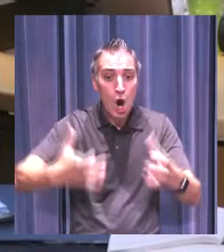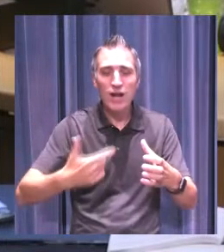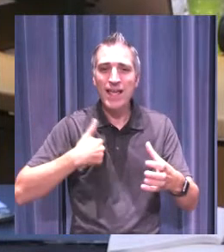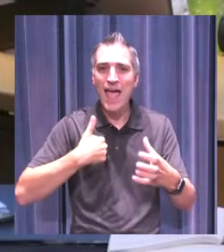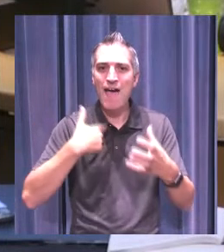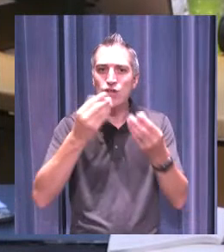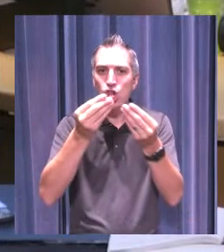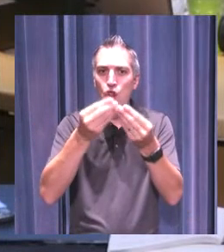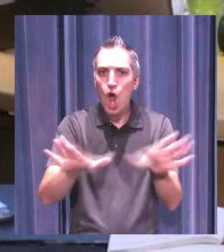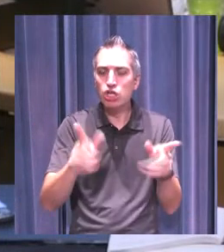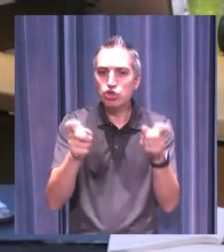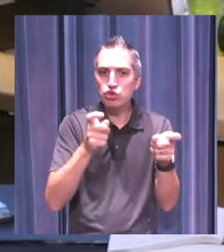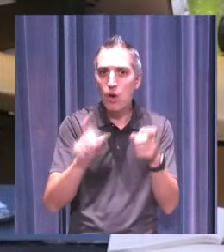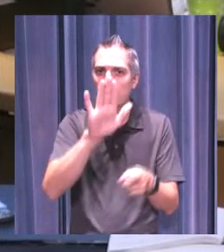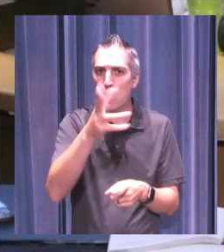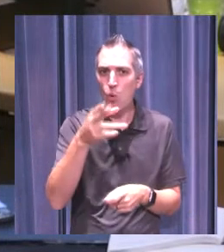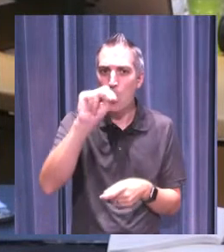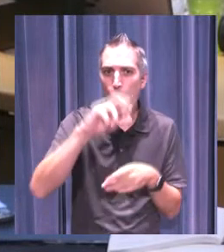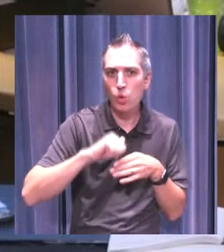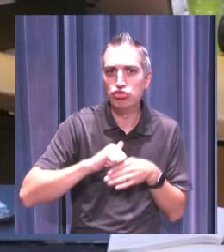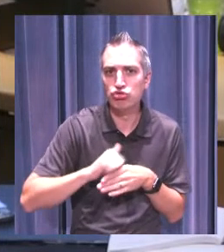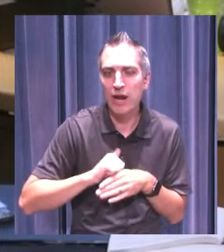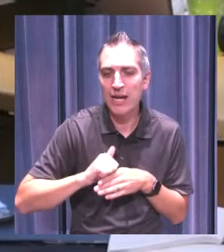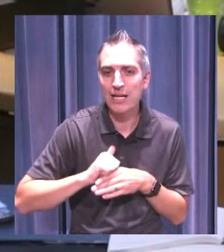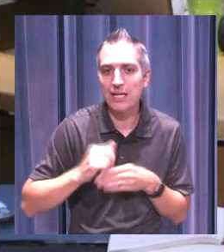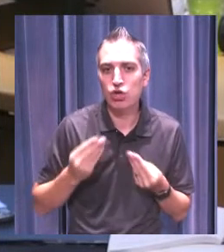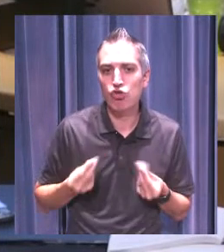control of your own training ground,